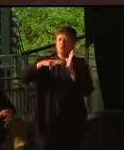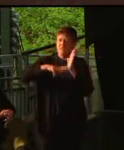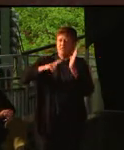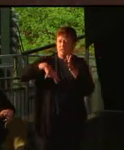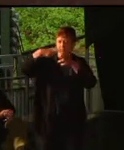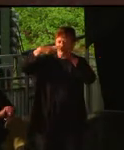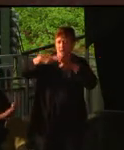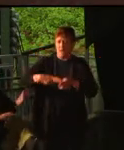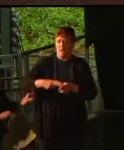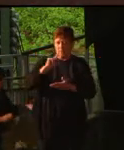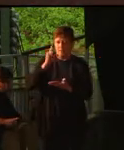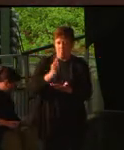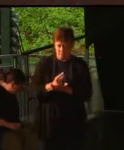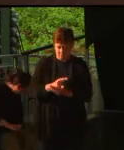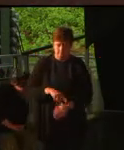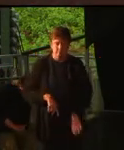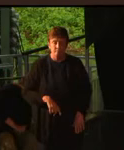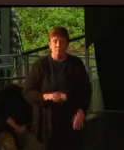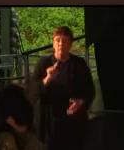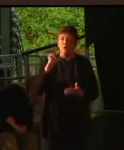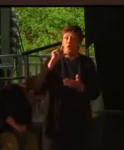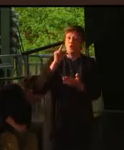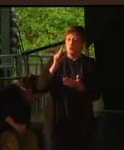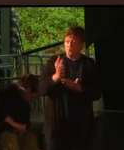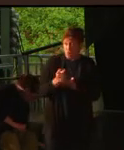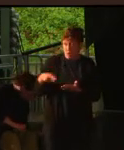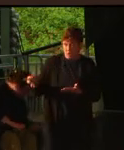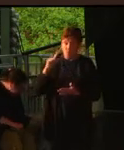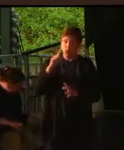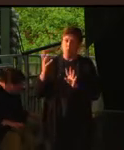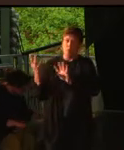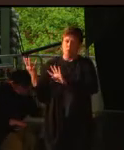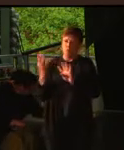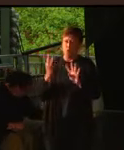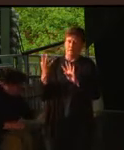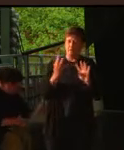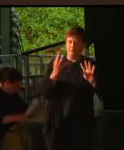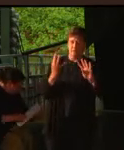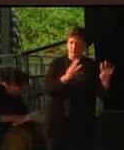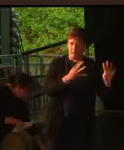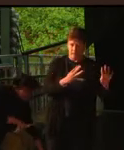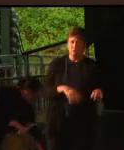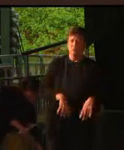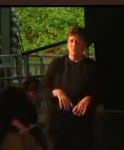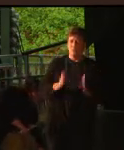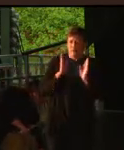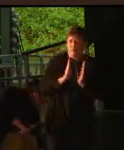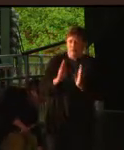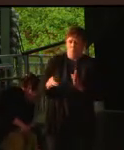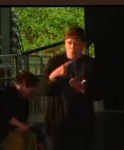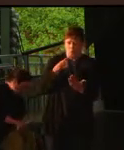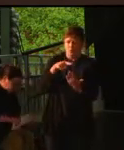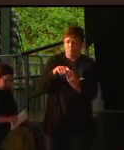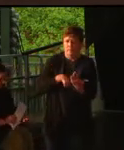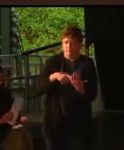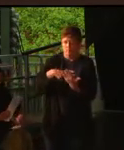names. Graduates will cross the stage in the order indicated in the